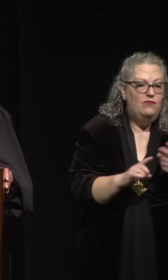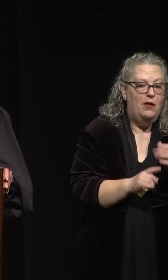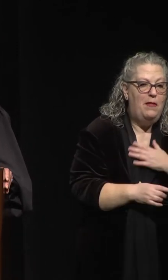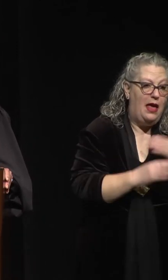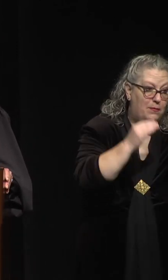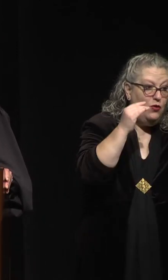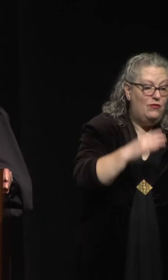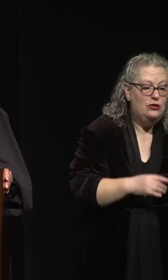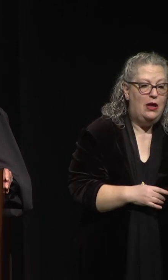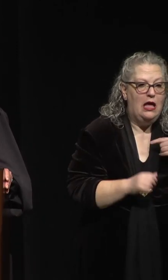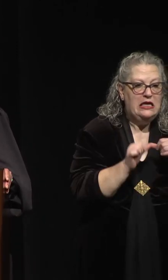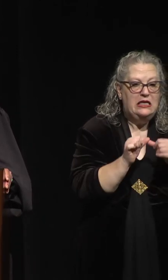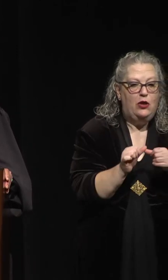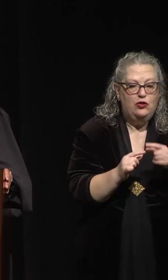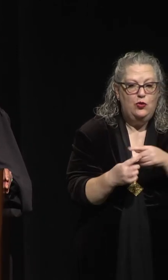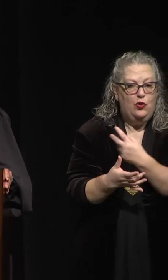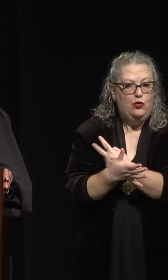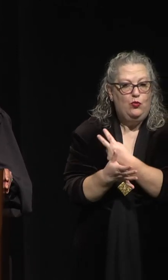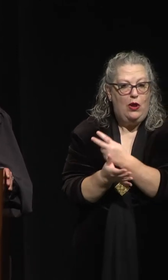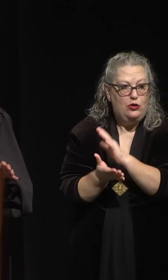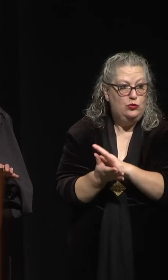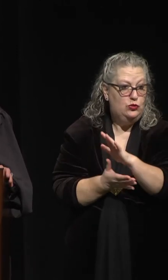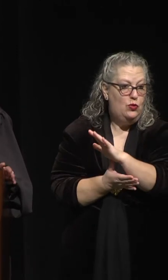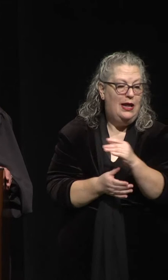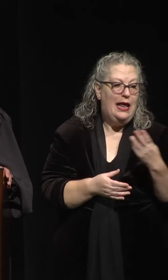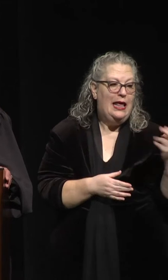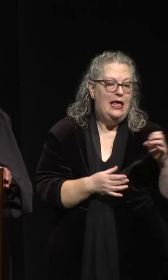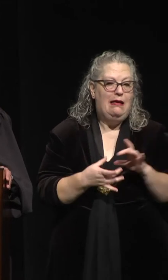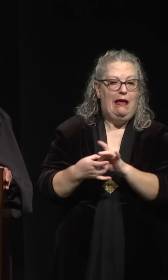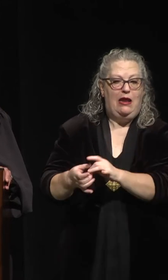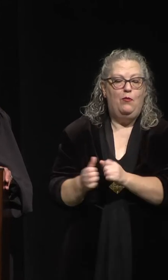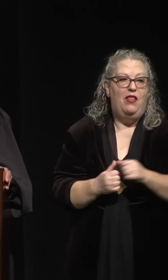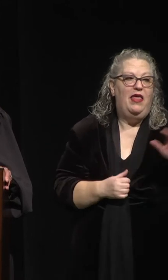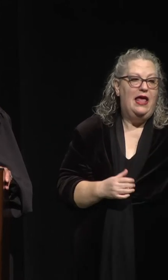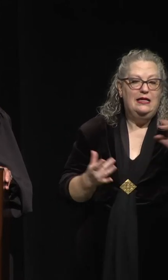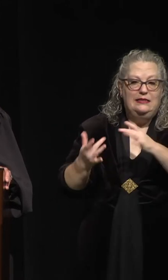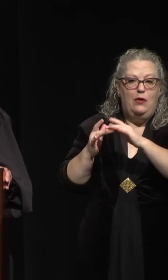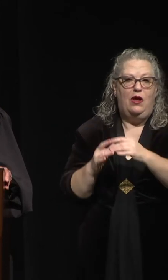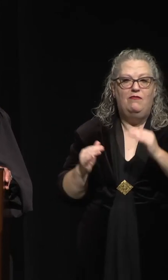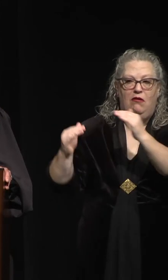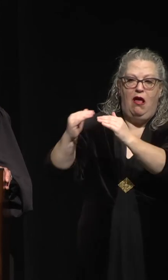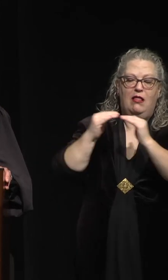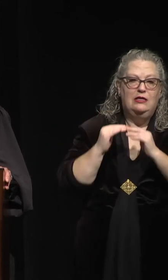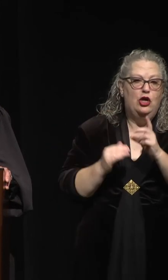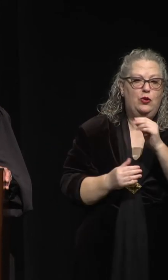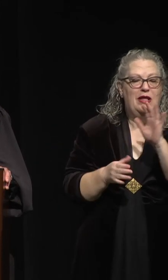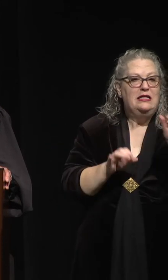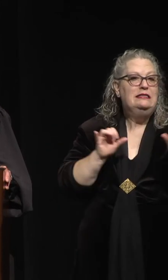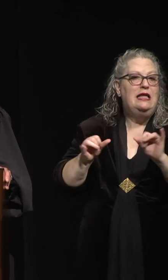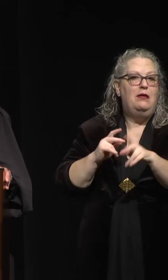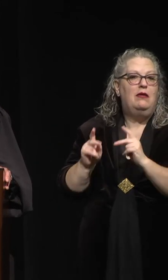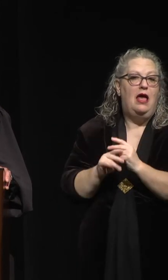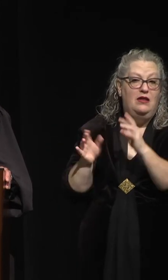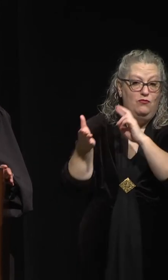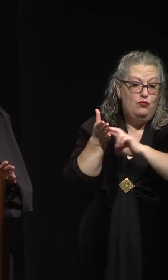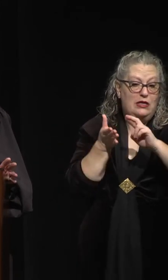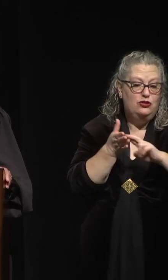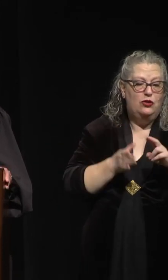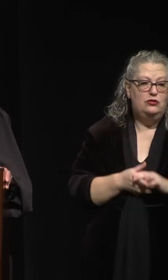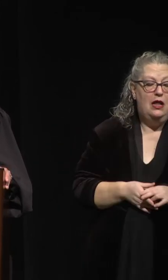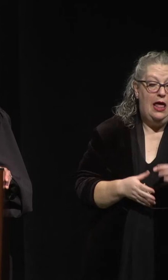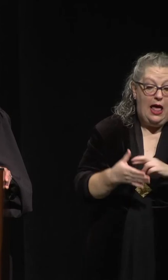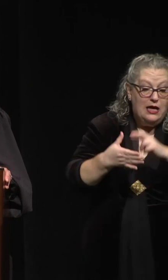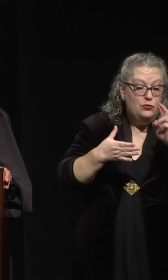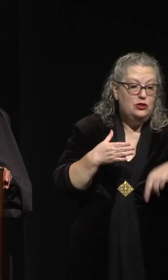my professor that I continue on to graduate school, he connected me to his network of colleagues who were doing similar research. As